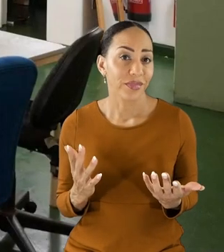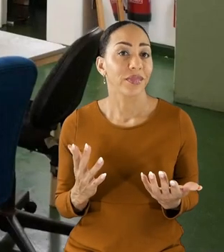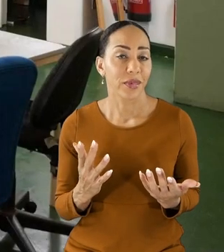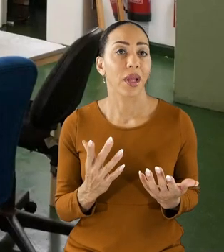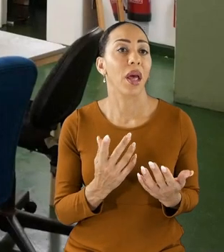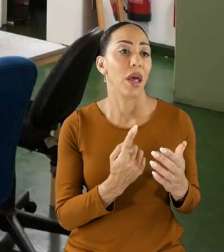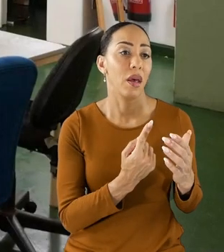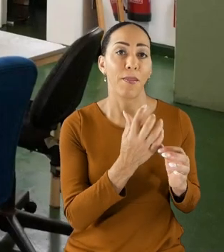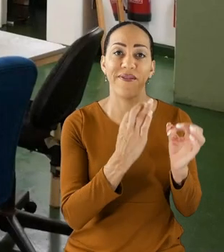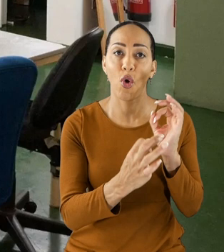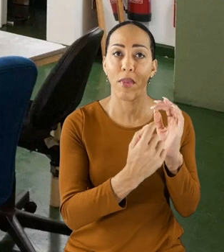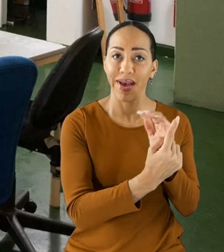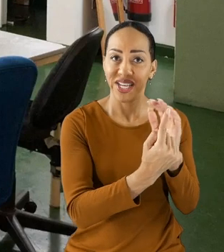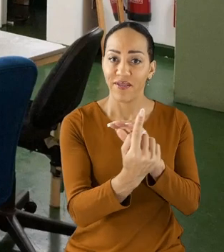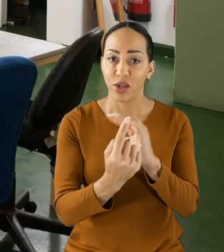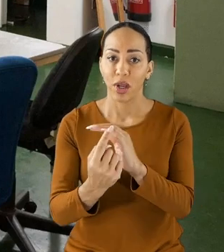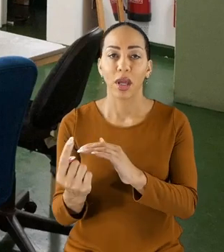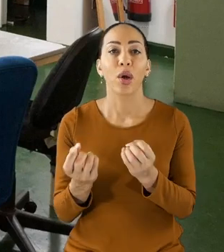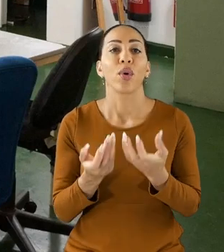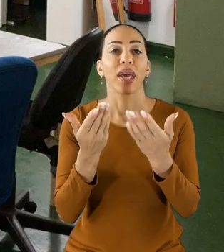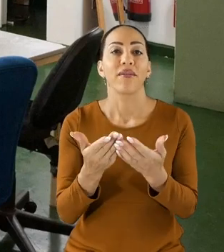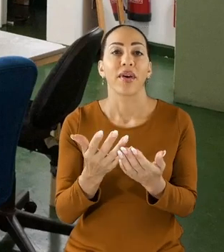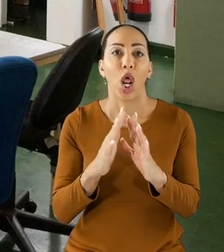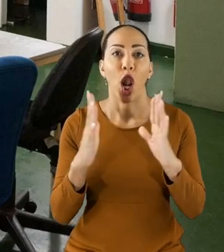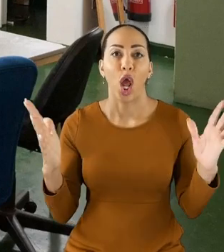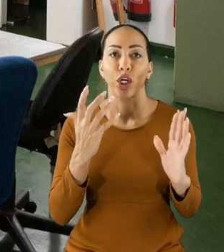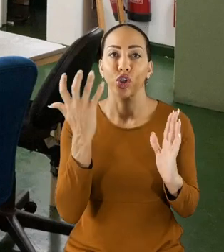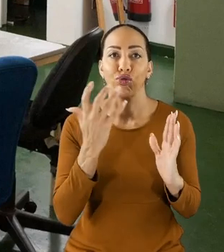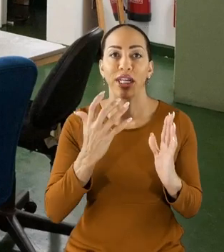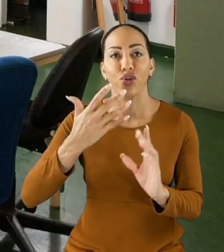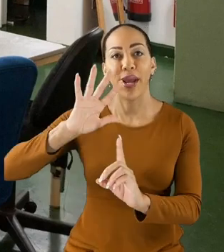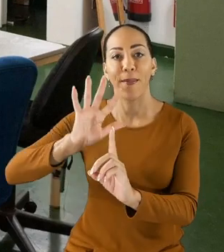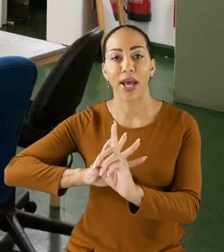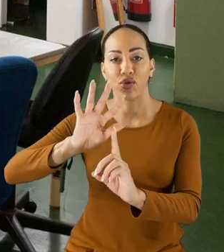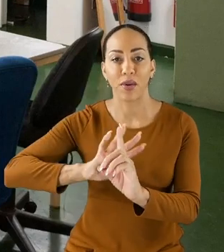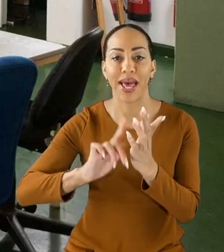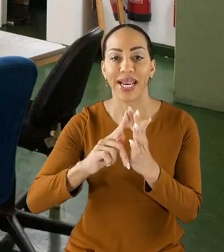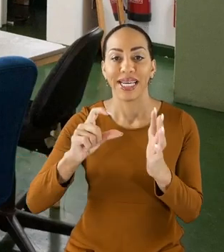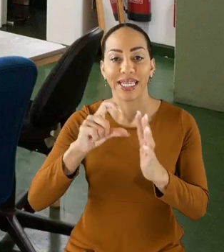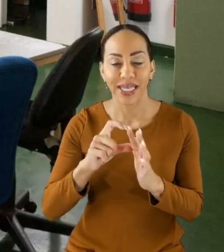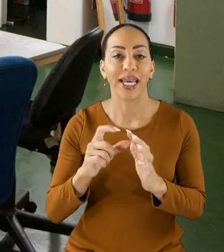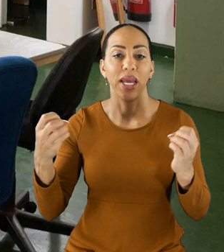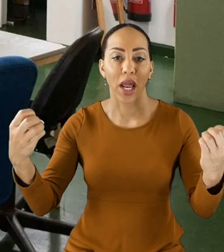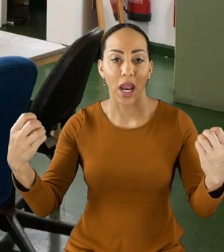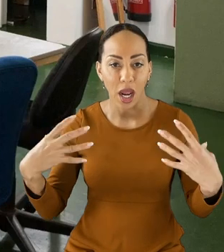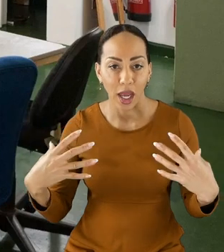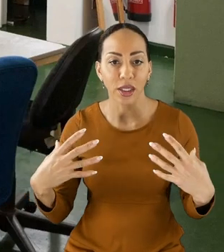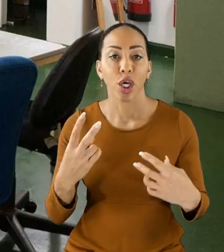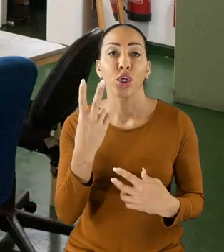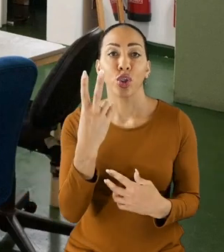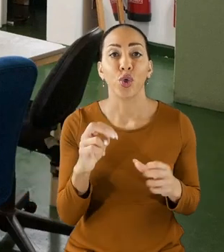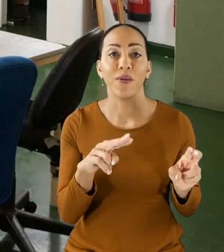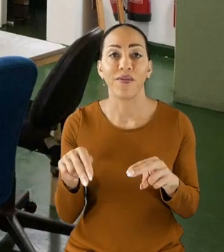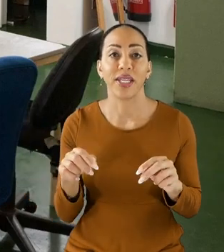So each individual performer was supplied with a large green screen backdrop, LED video lights, a webcam, and two video